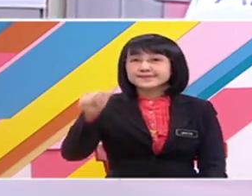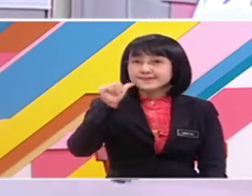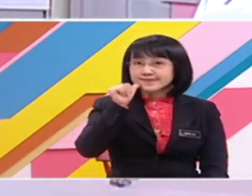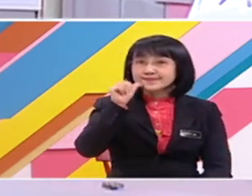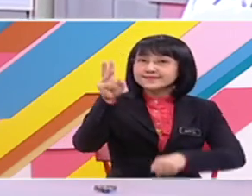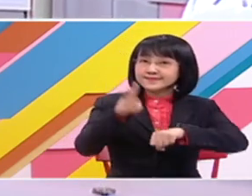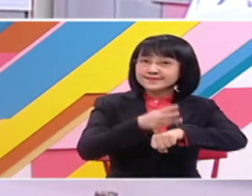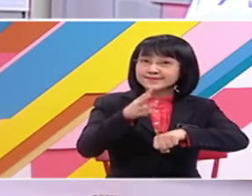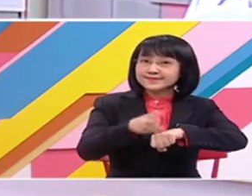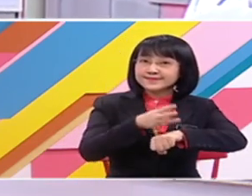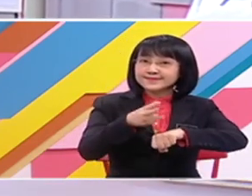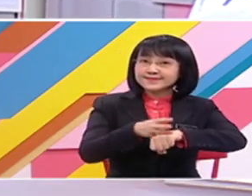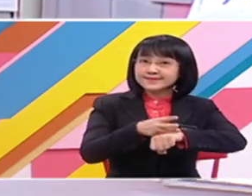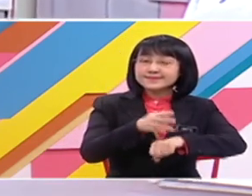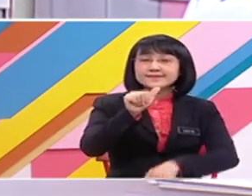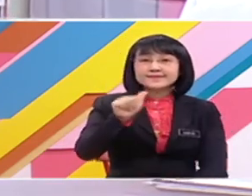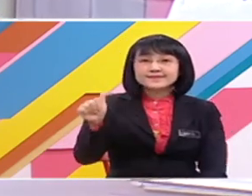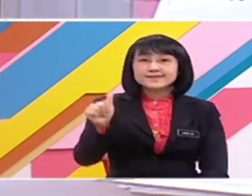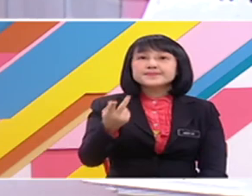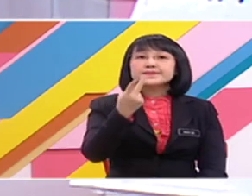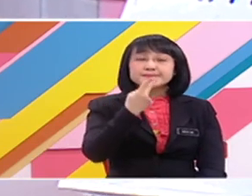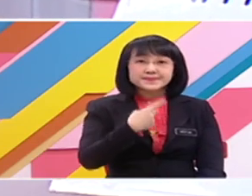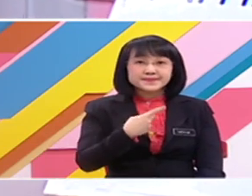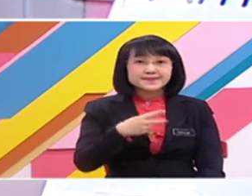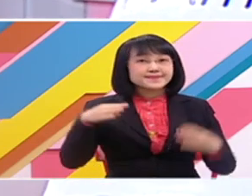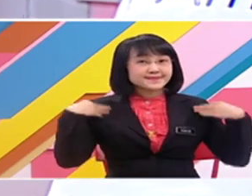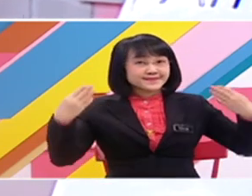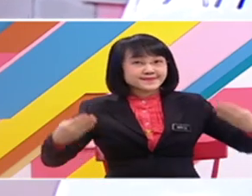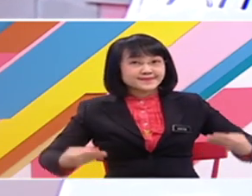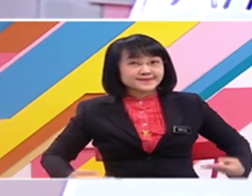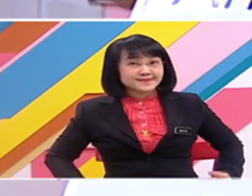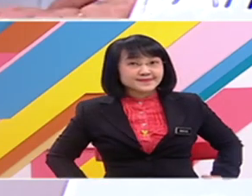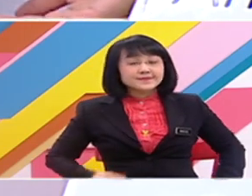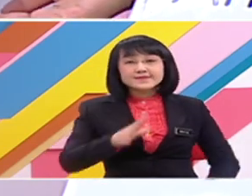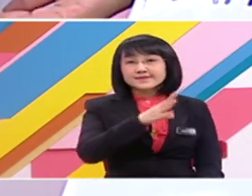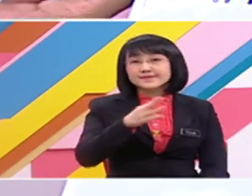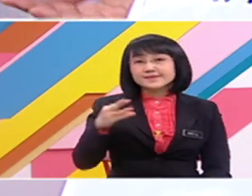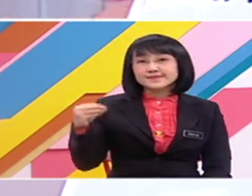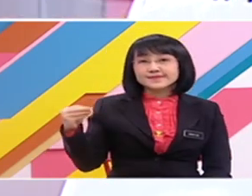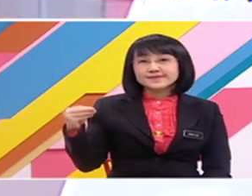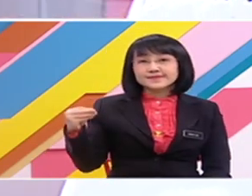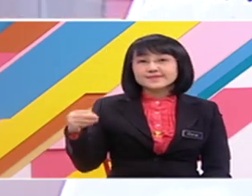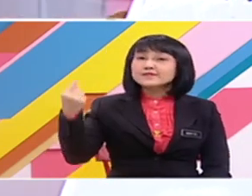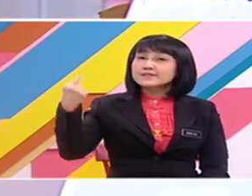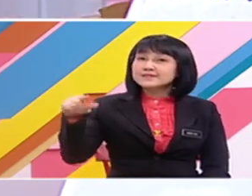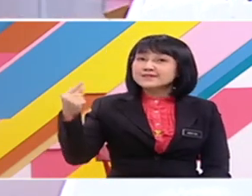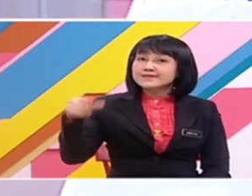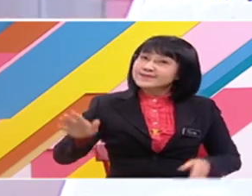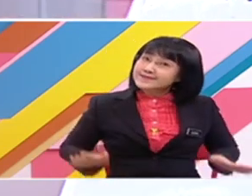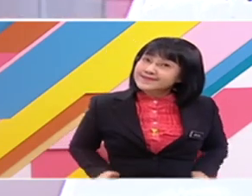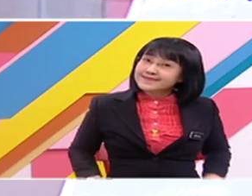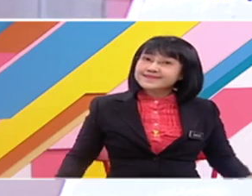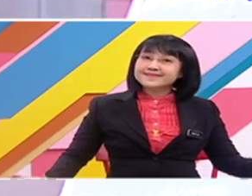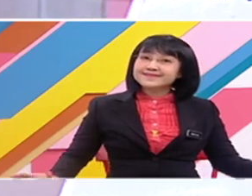Amna wears a pink blouse and green